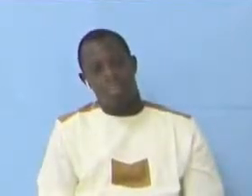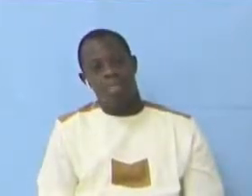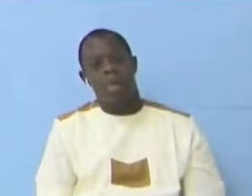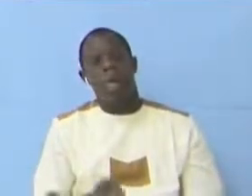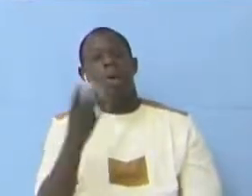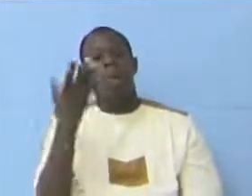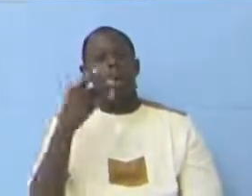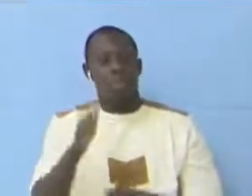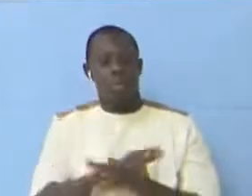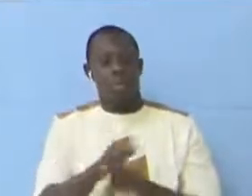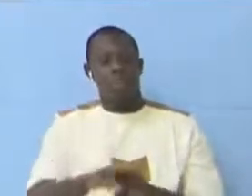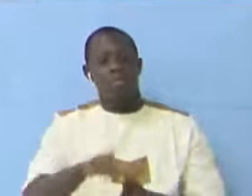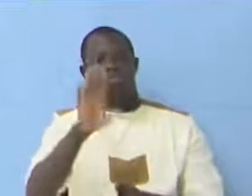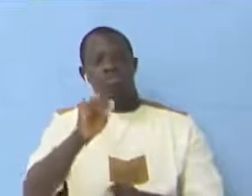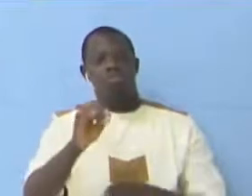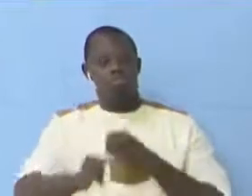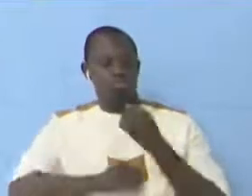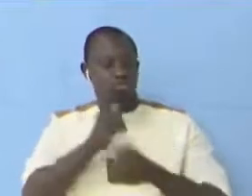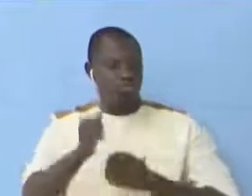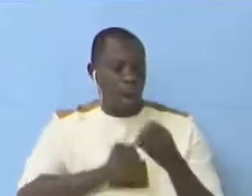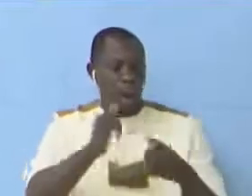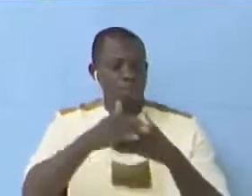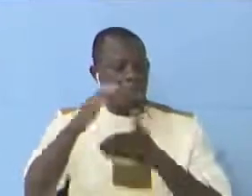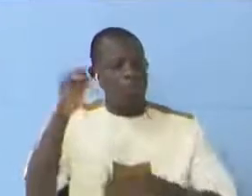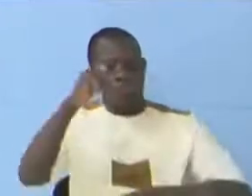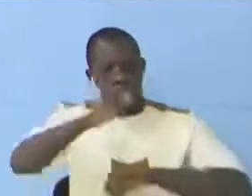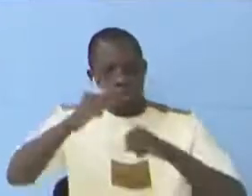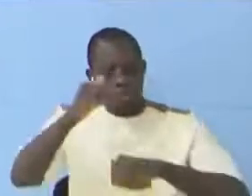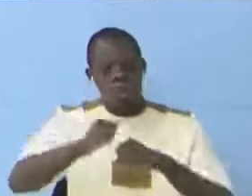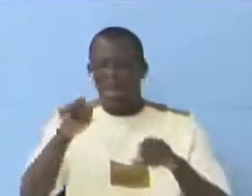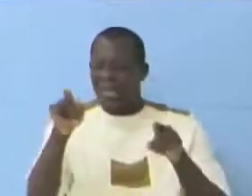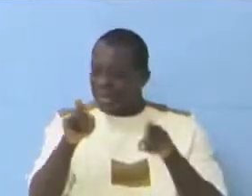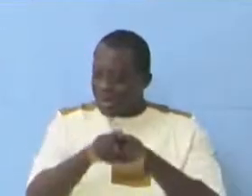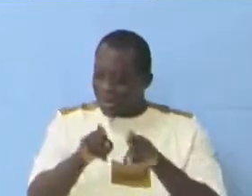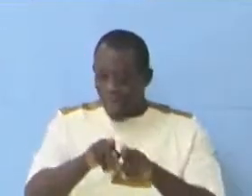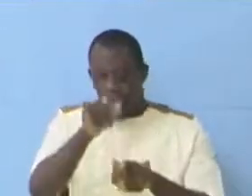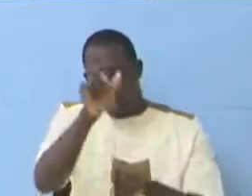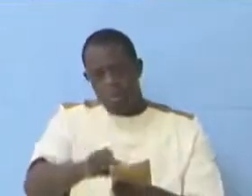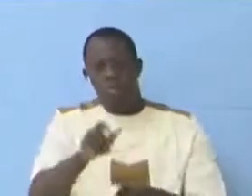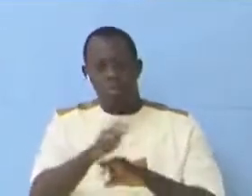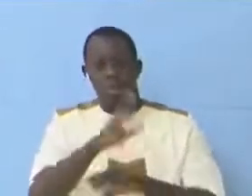was dealt with, it was the same Alaji Moore who came and sat next to me. And